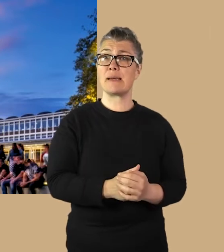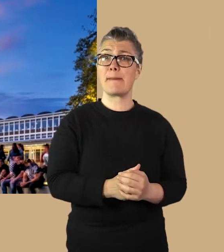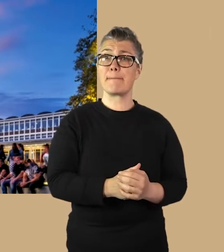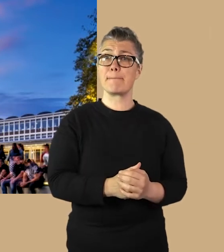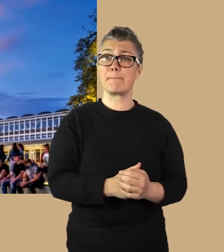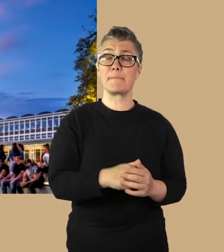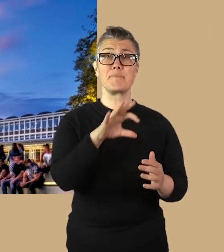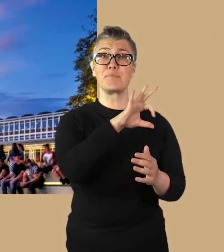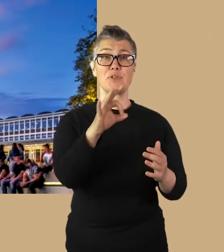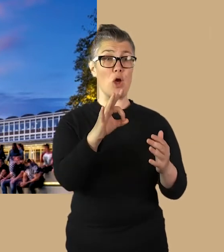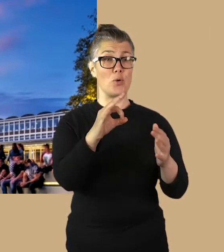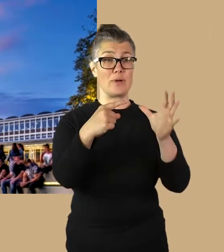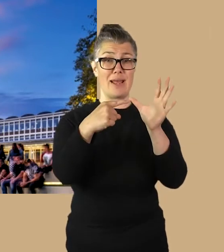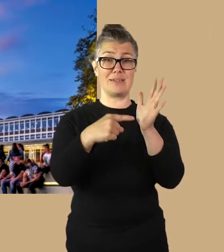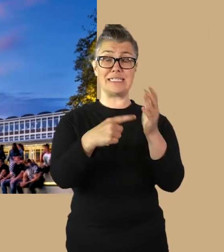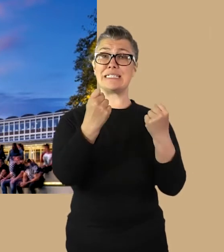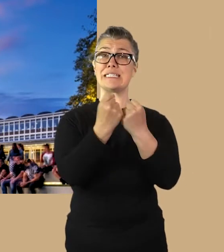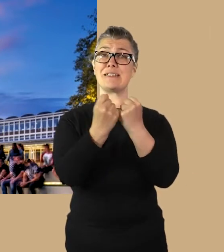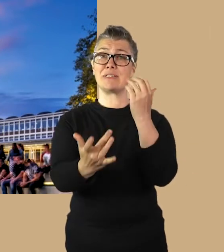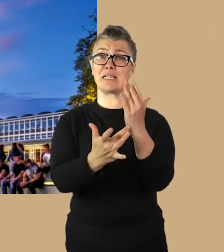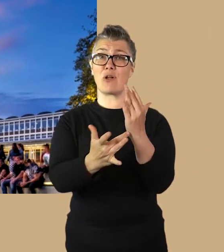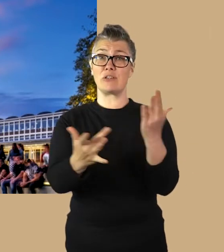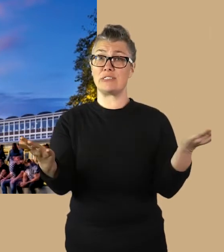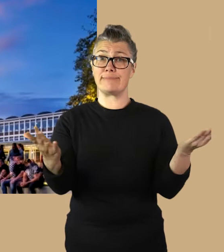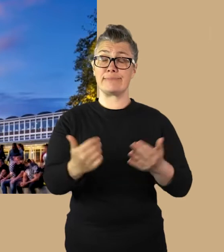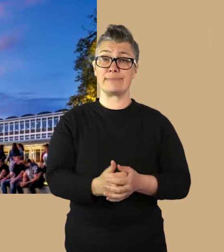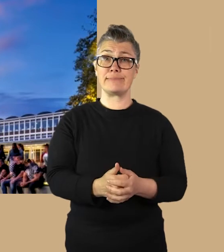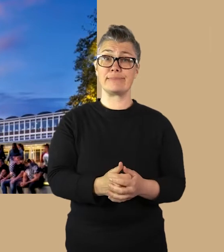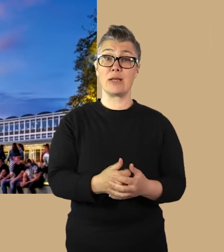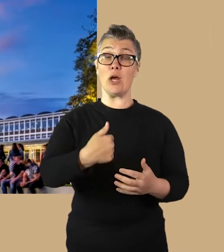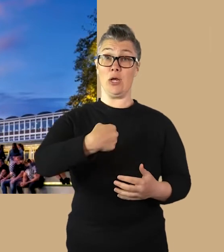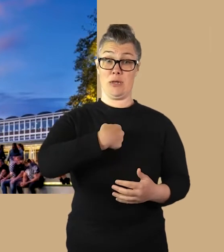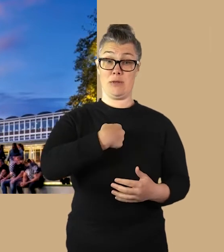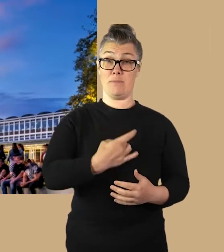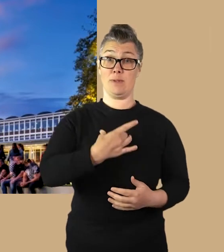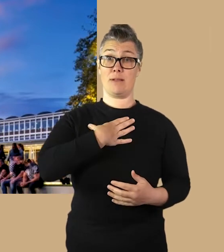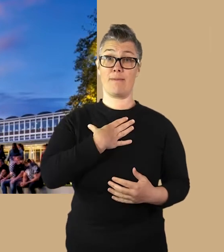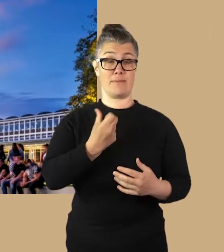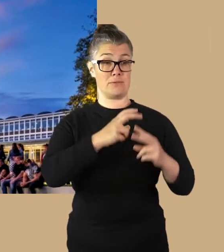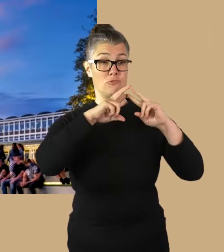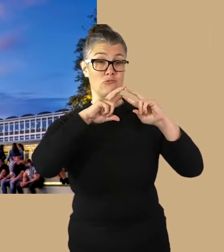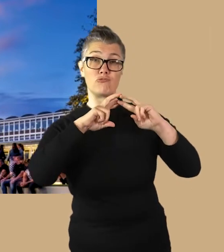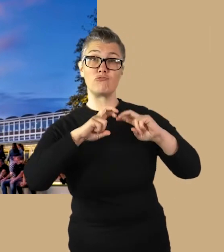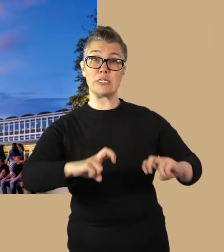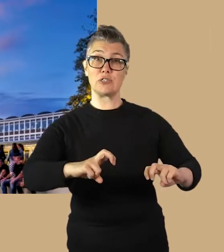or there was no actual assistive technology. I actually had to research the